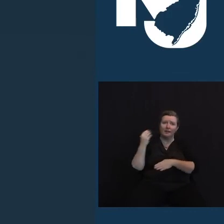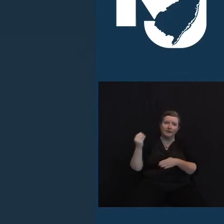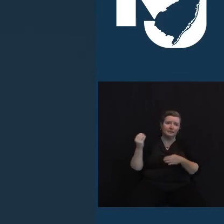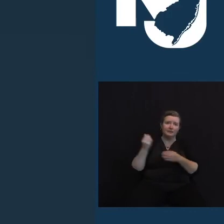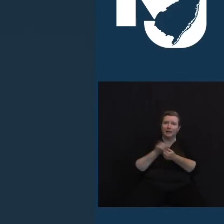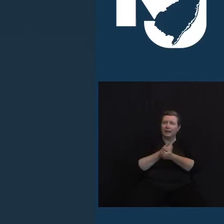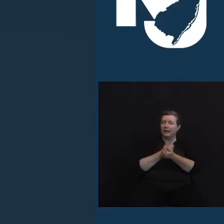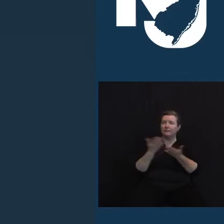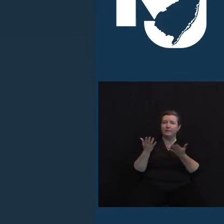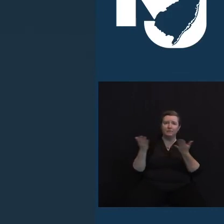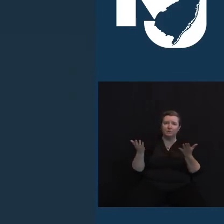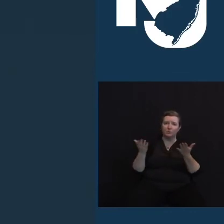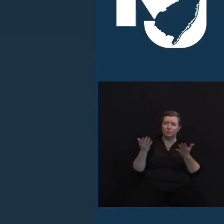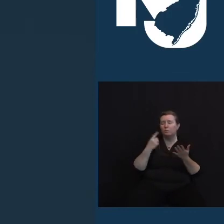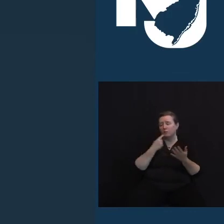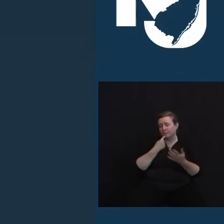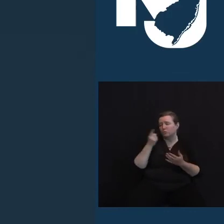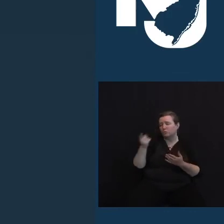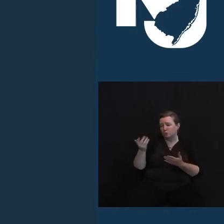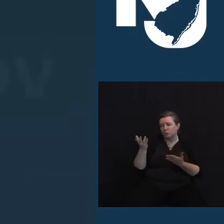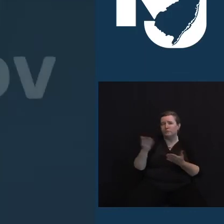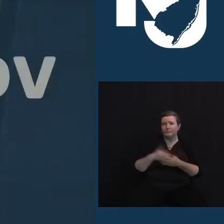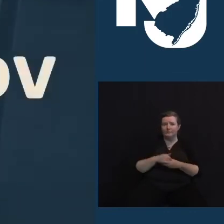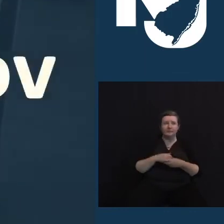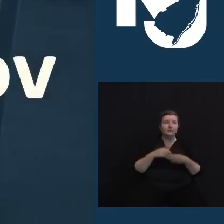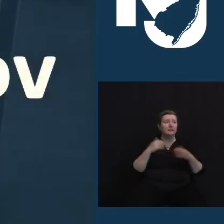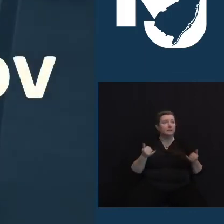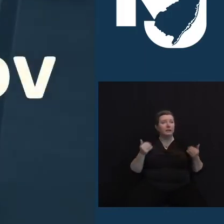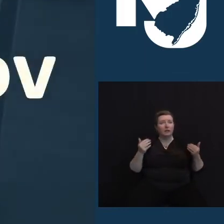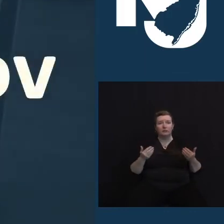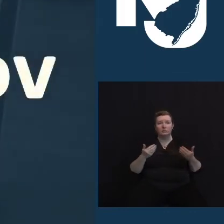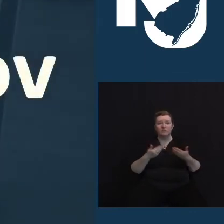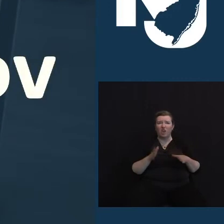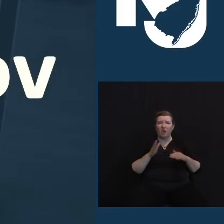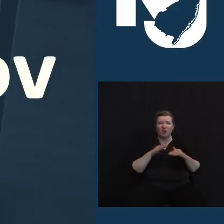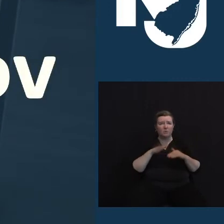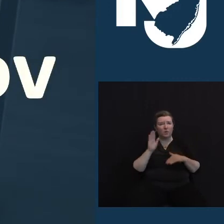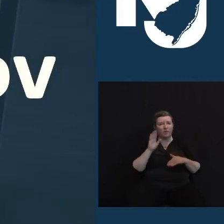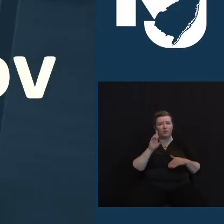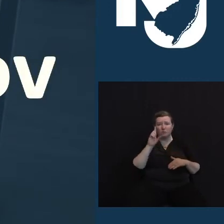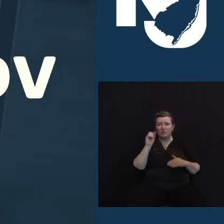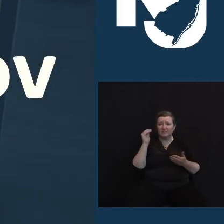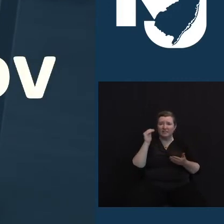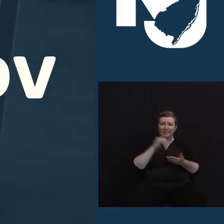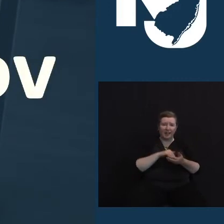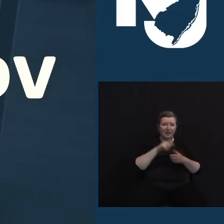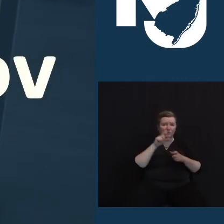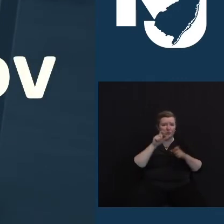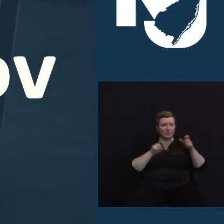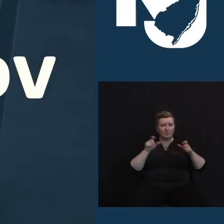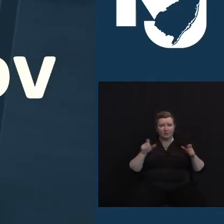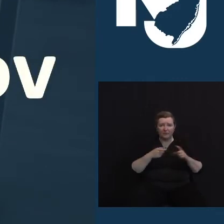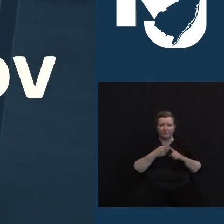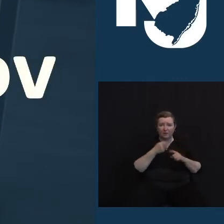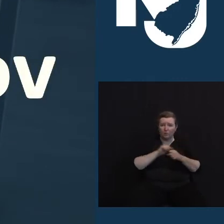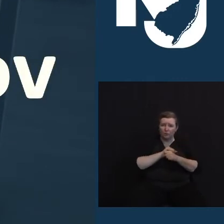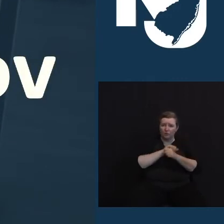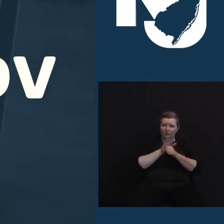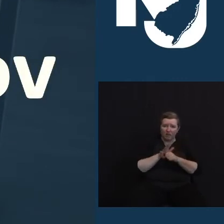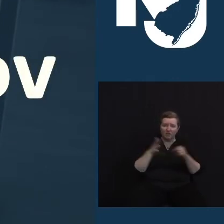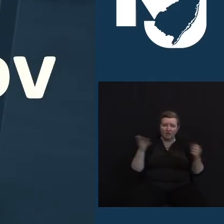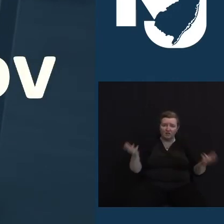you. As I noted, we've now lost more than 20,000 residents to this pandemic, and many were just like